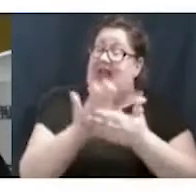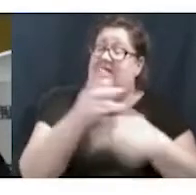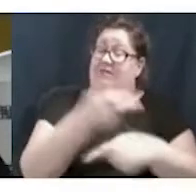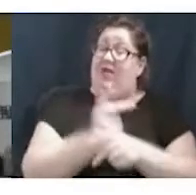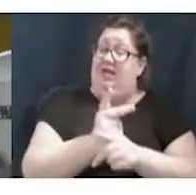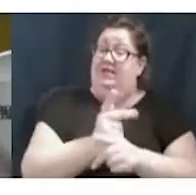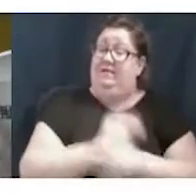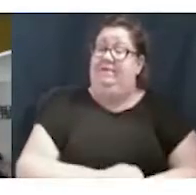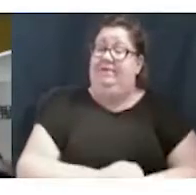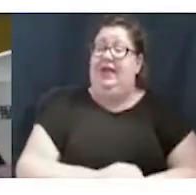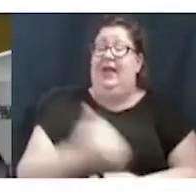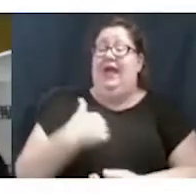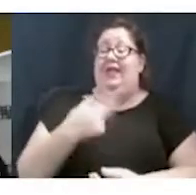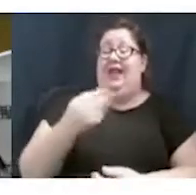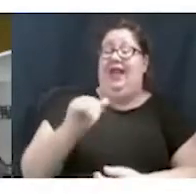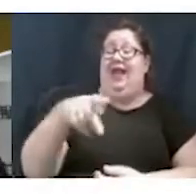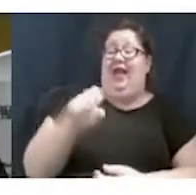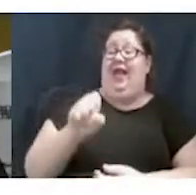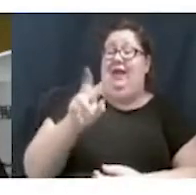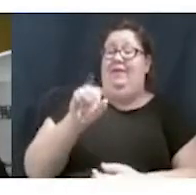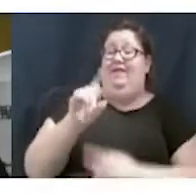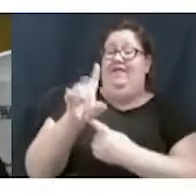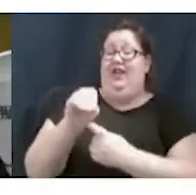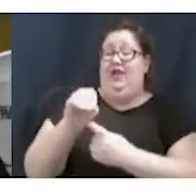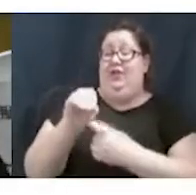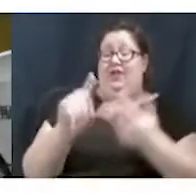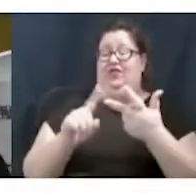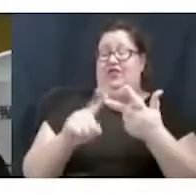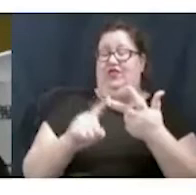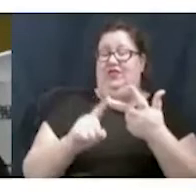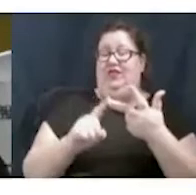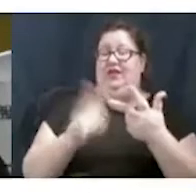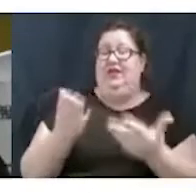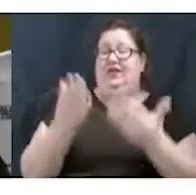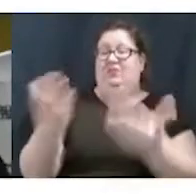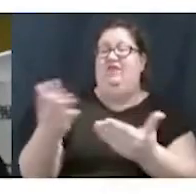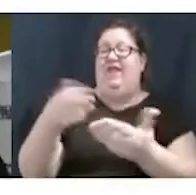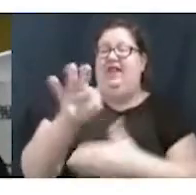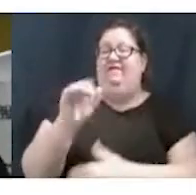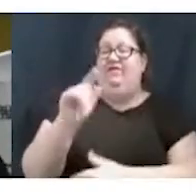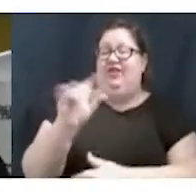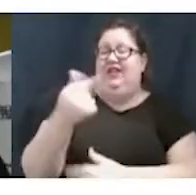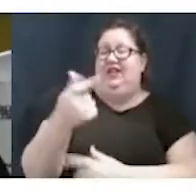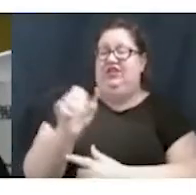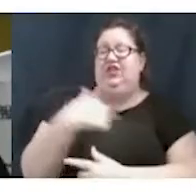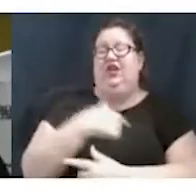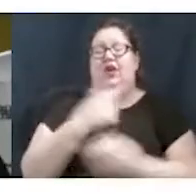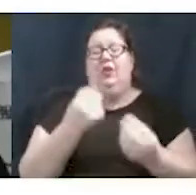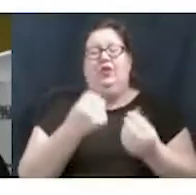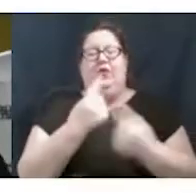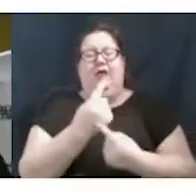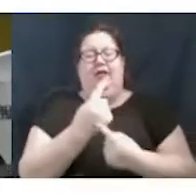And then I have hype video listed for a third one that would be provided footage. And we do one of